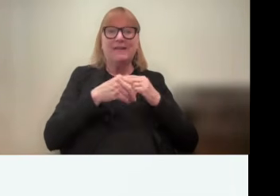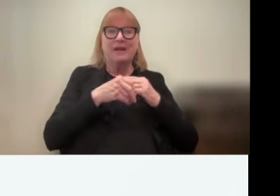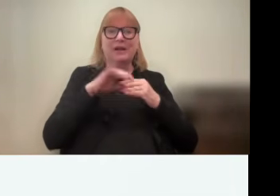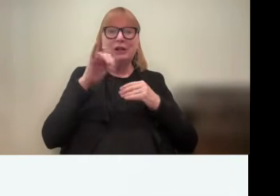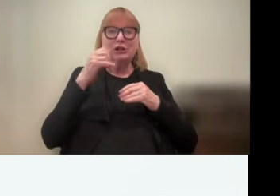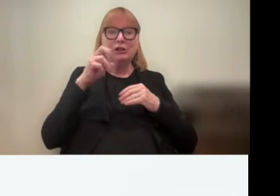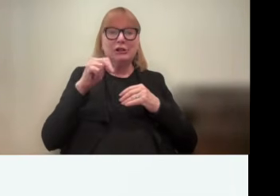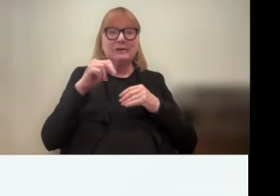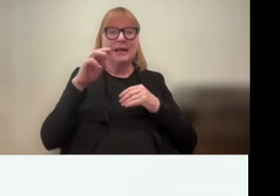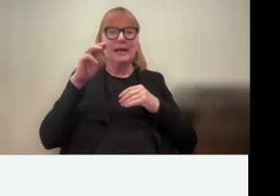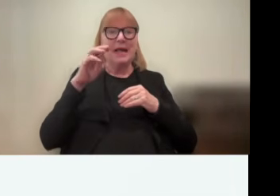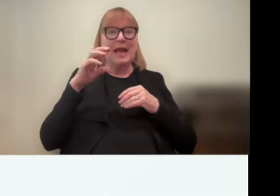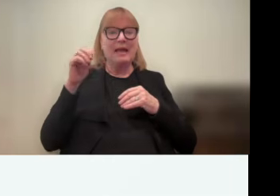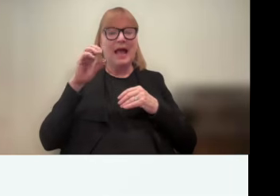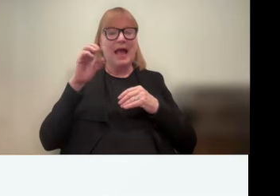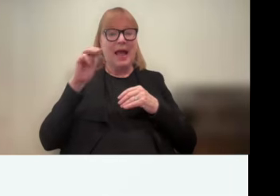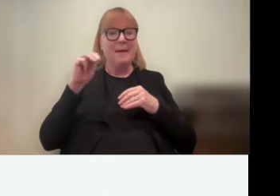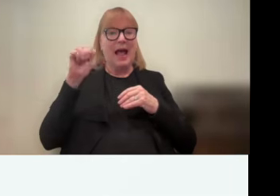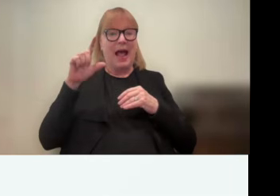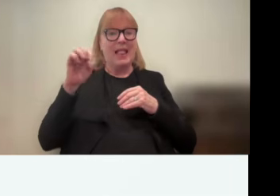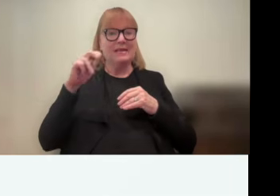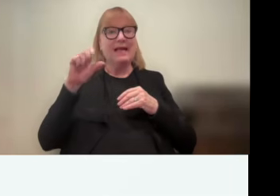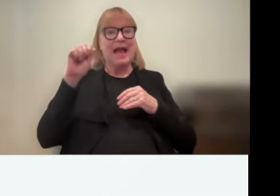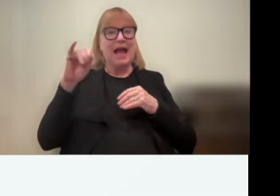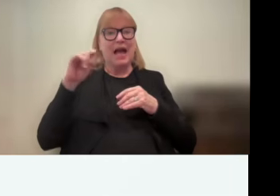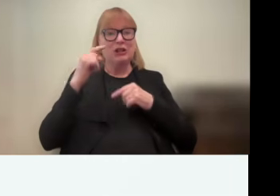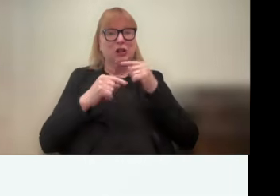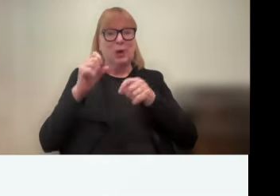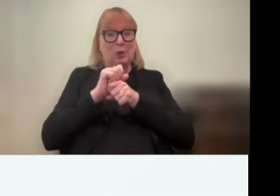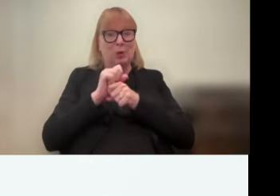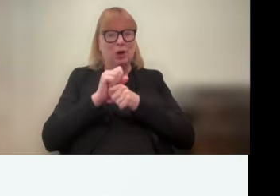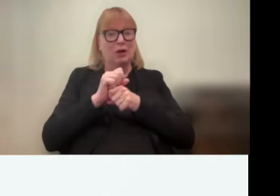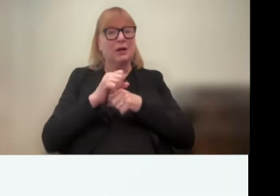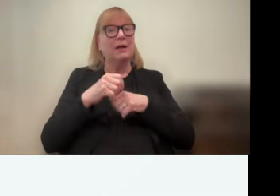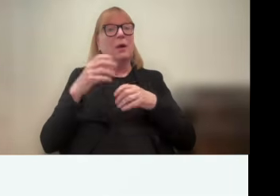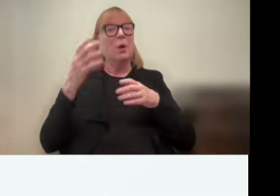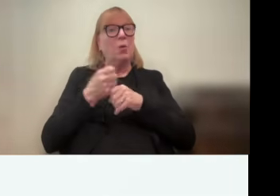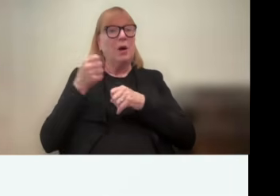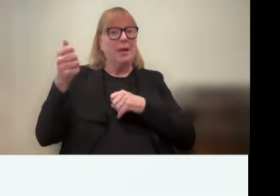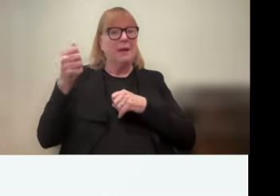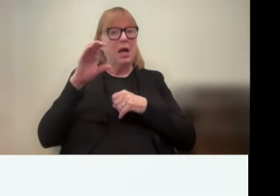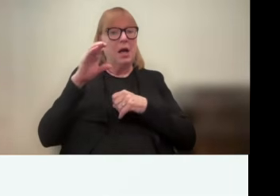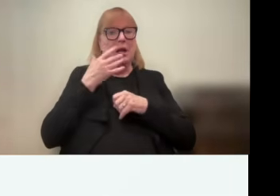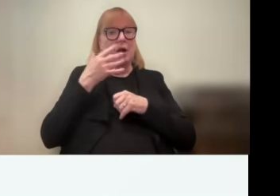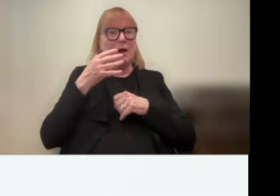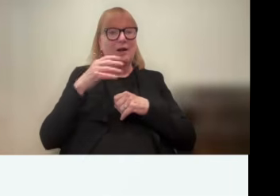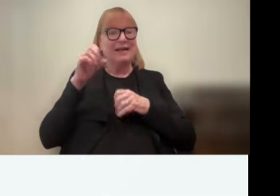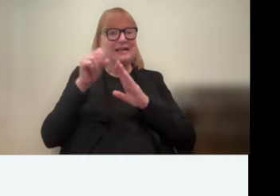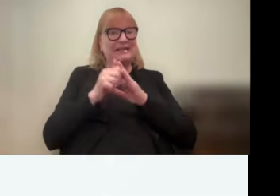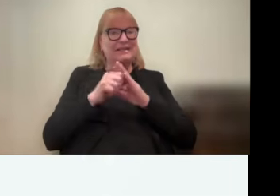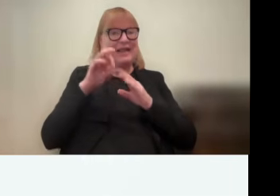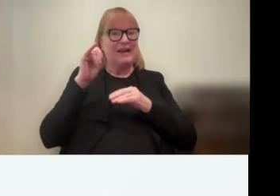Jason and M. Allen's 2022 AI-generated work, which won him the Colorado State Fair's Digital